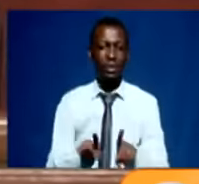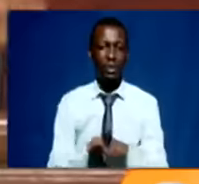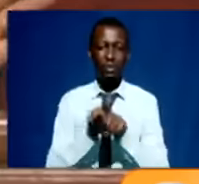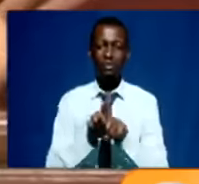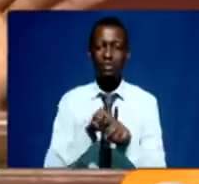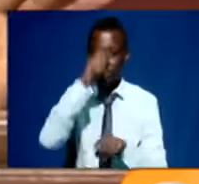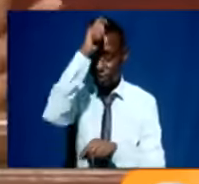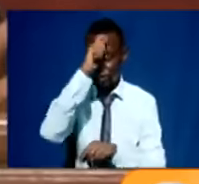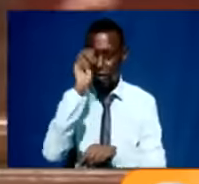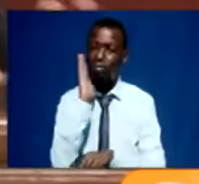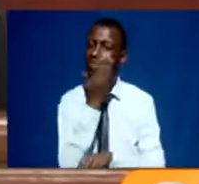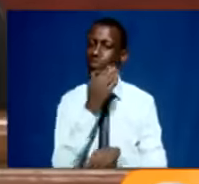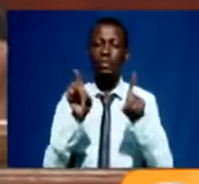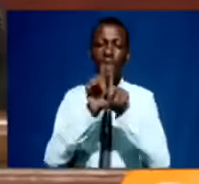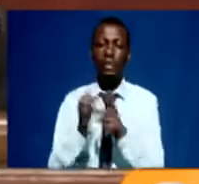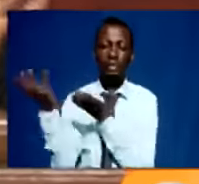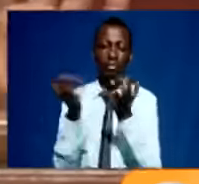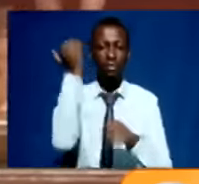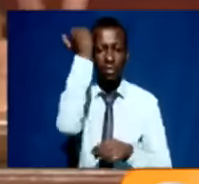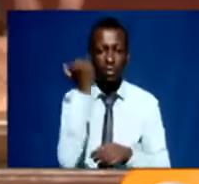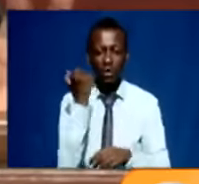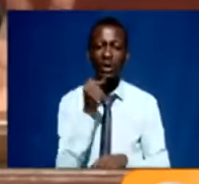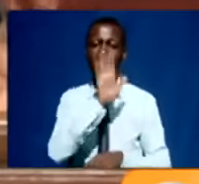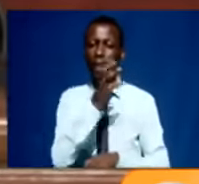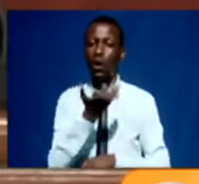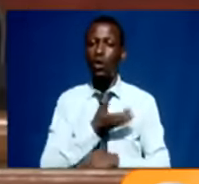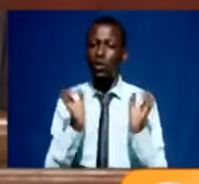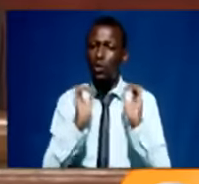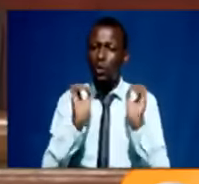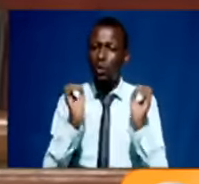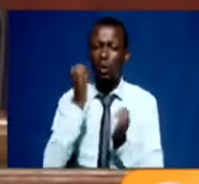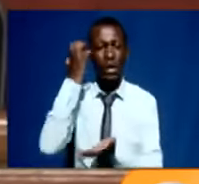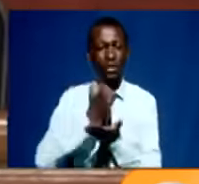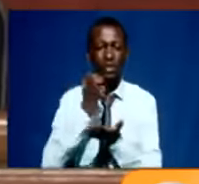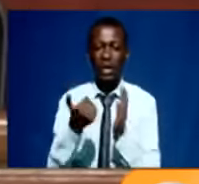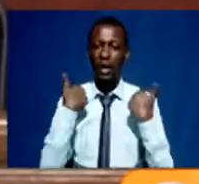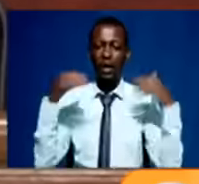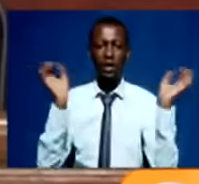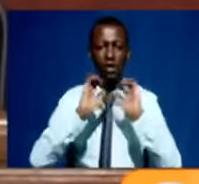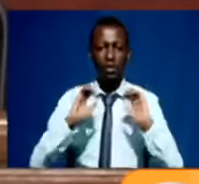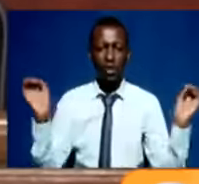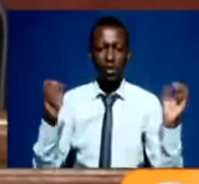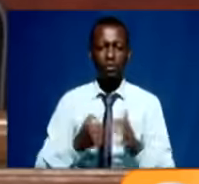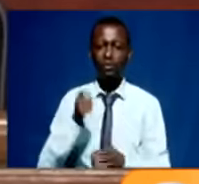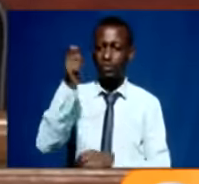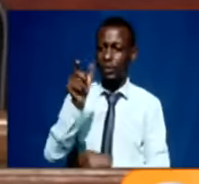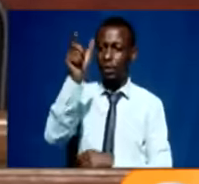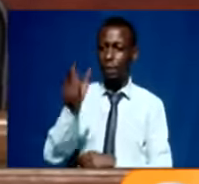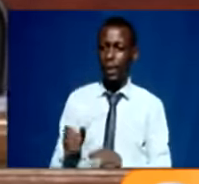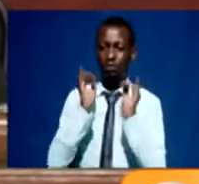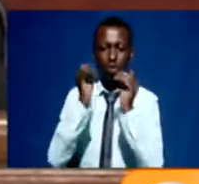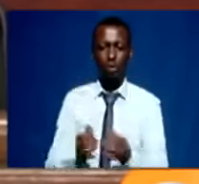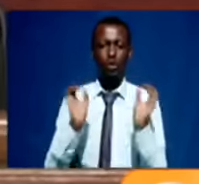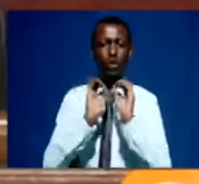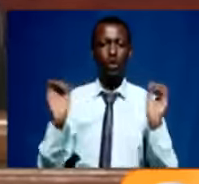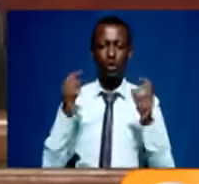court. Does the accused person say it's not mine? No evidence to that effect. Justice Grace Nzioka isn't a stranger on the bench, though. She has